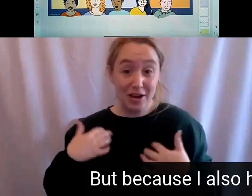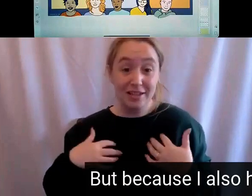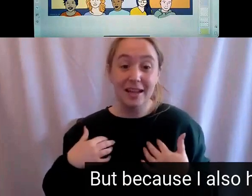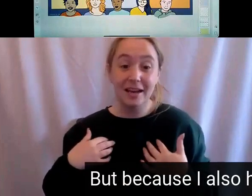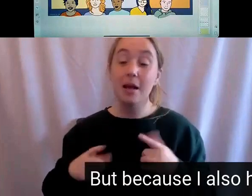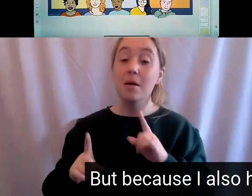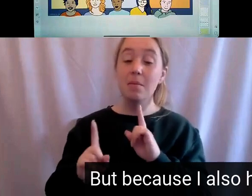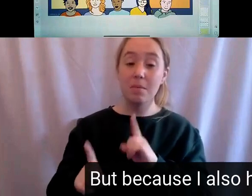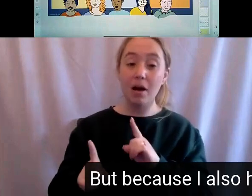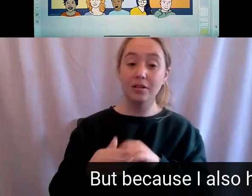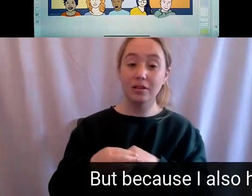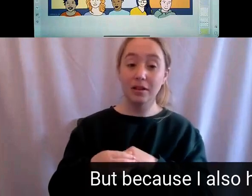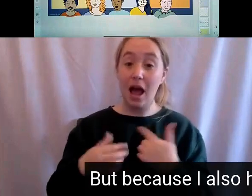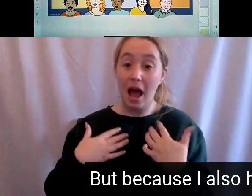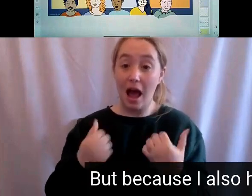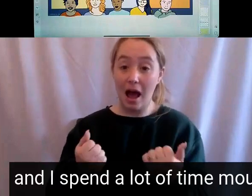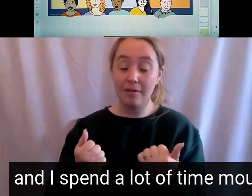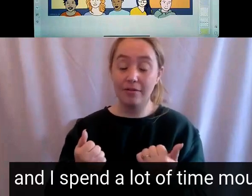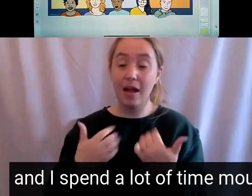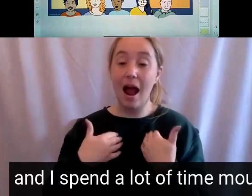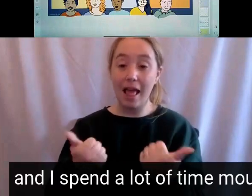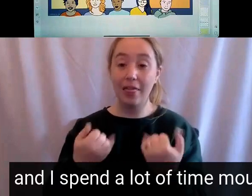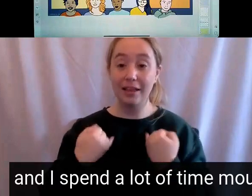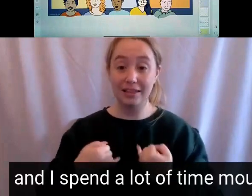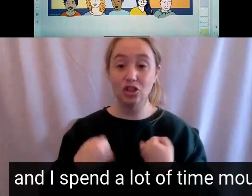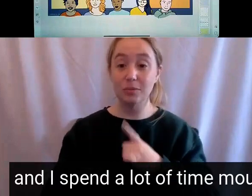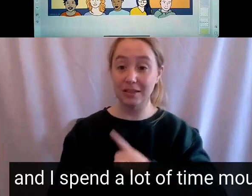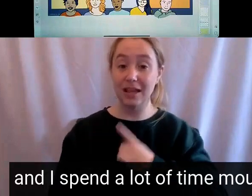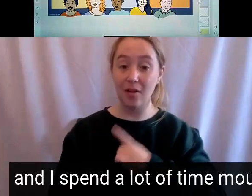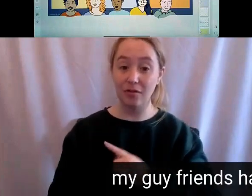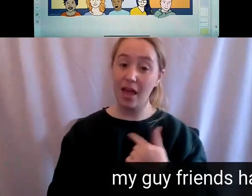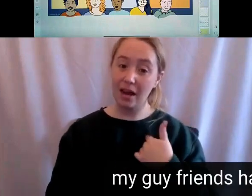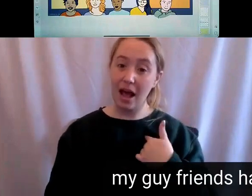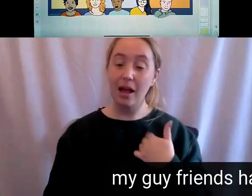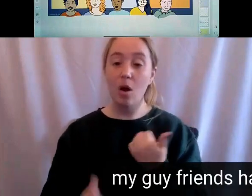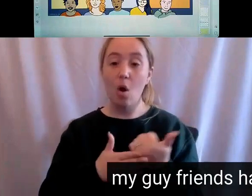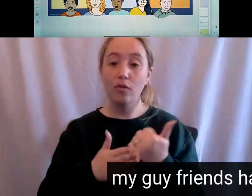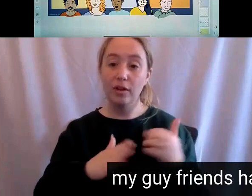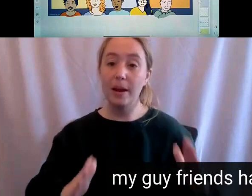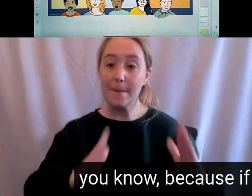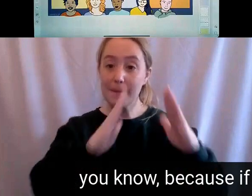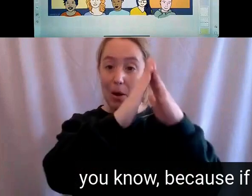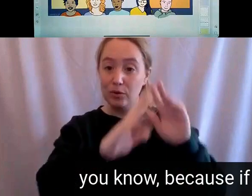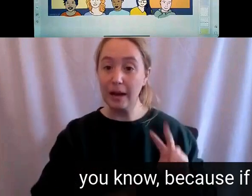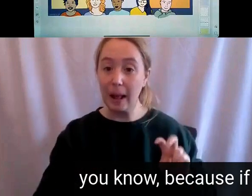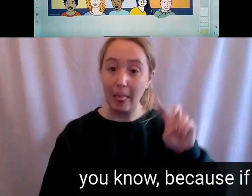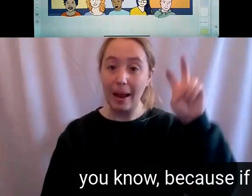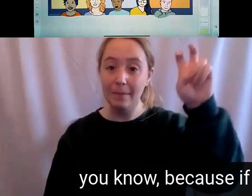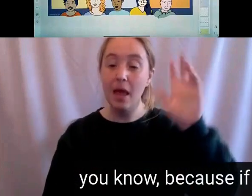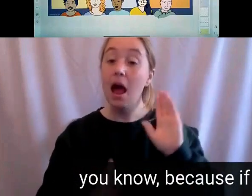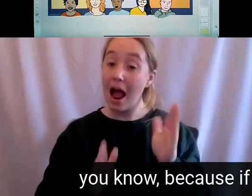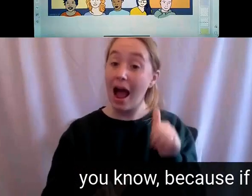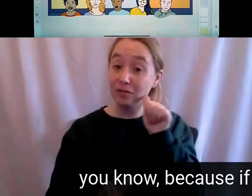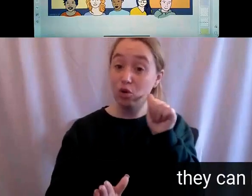but because I also have a health condition and I spend a lot of time mountaineering and stuff, you know, my guy friends have to know about it, you know, because if I'm not feeling